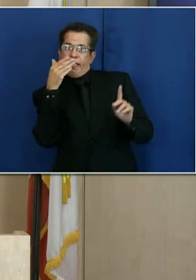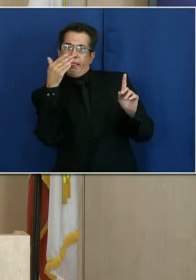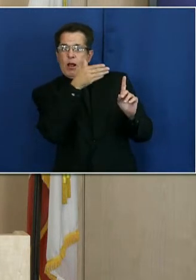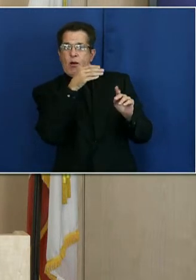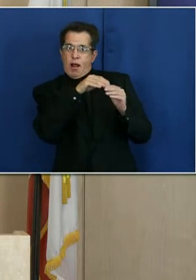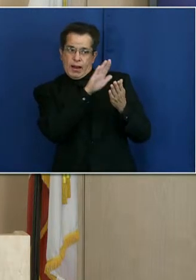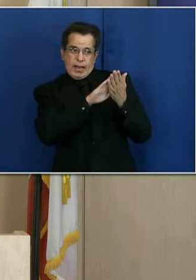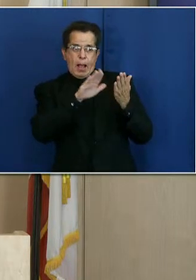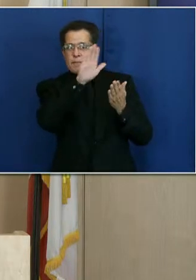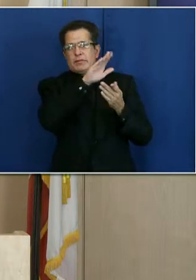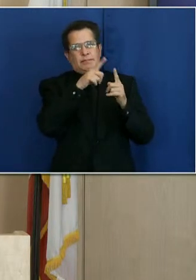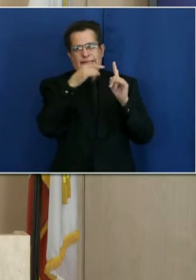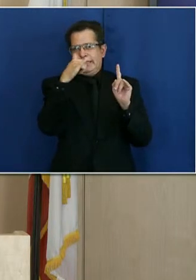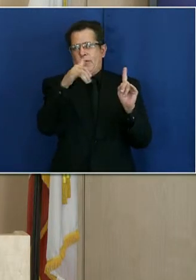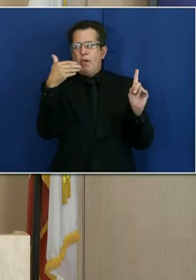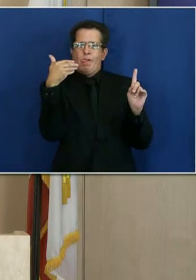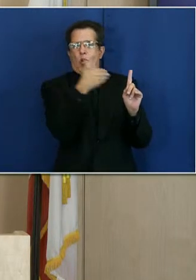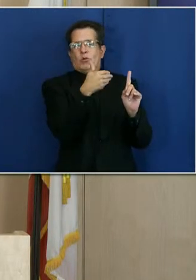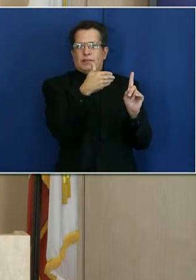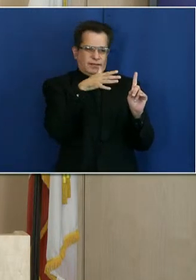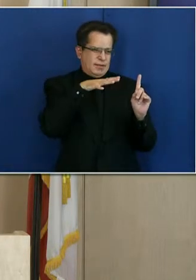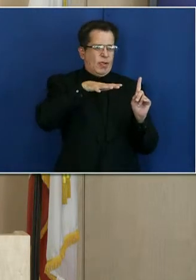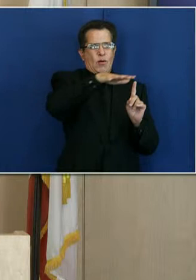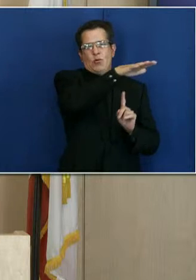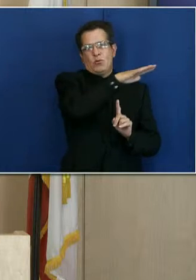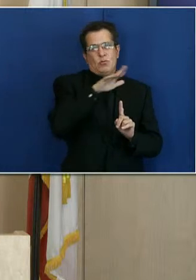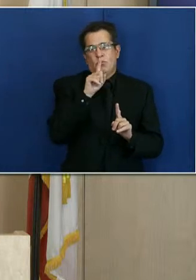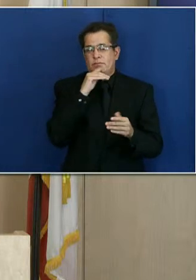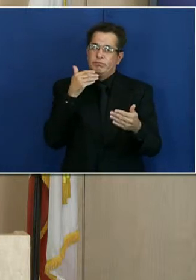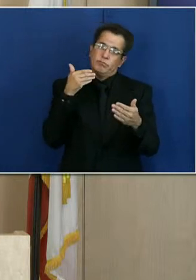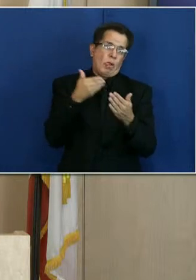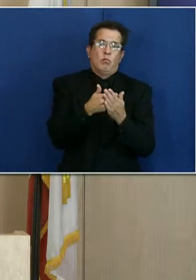they are peri-campus, and really that is a